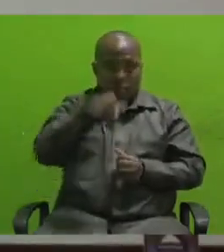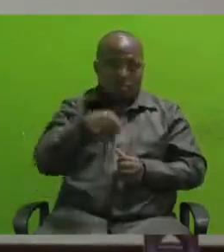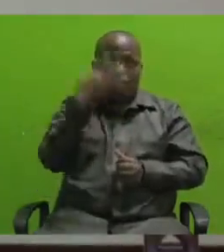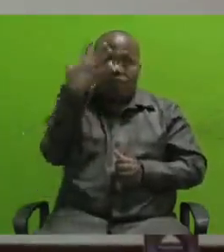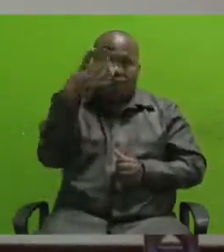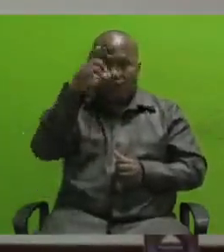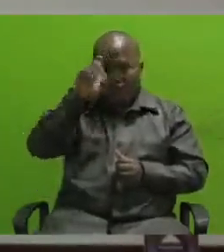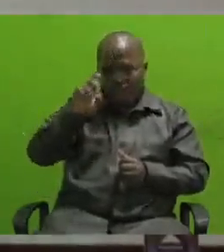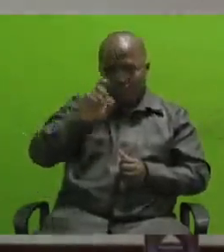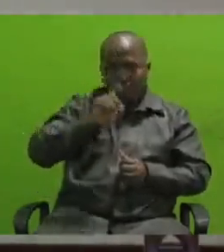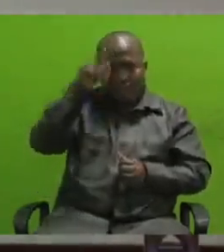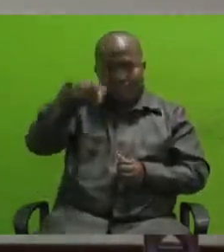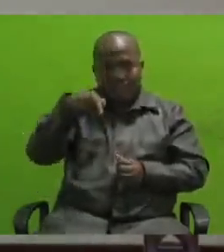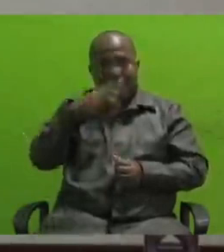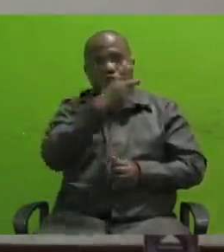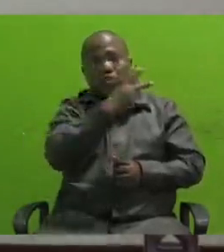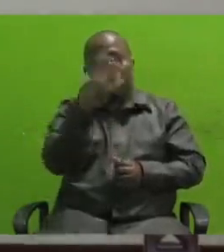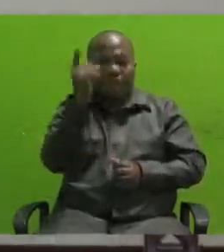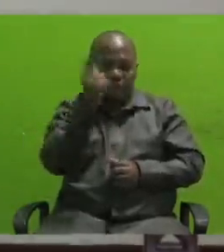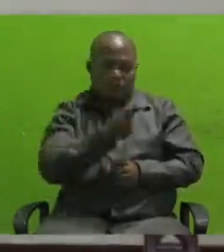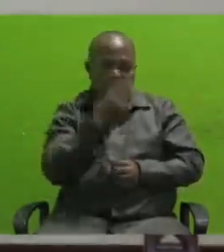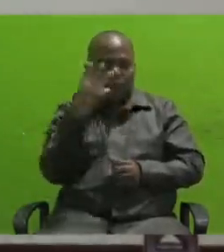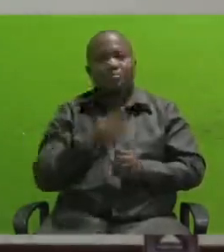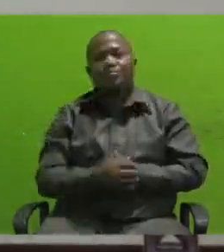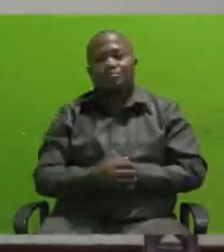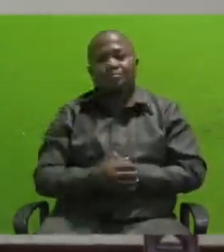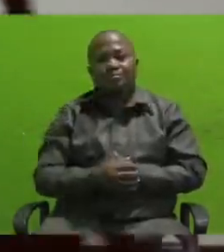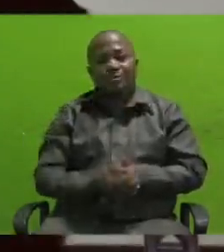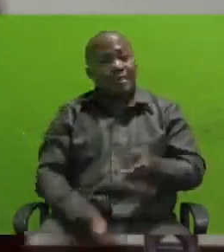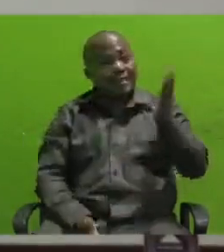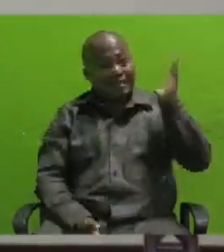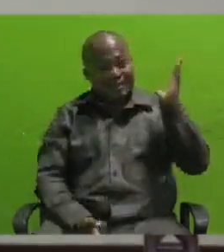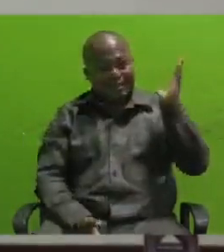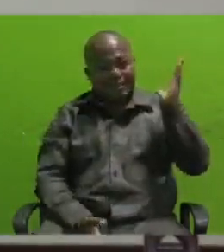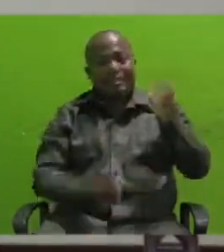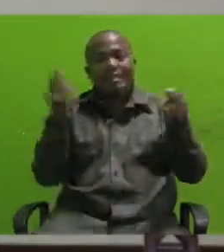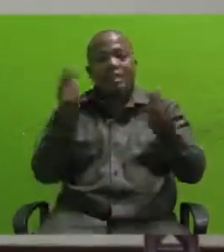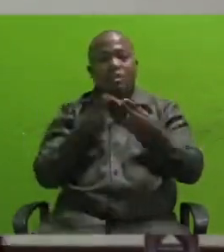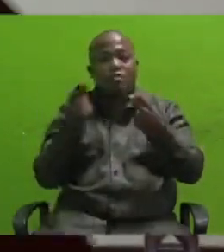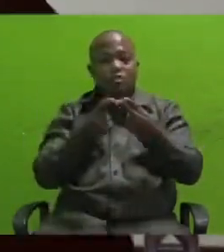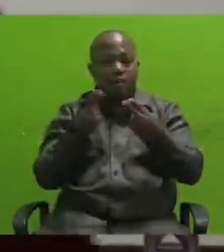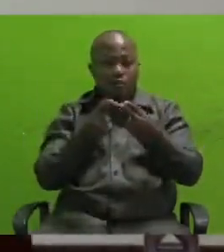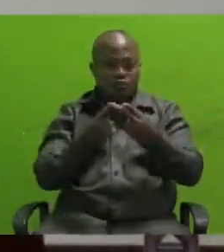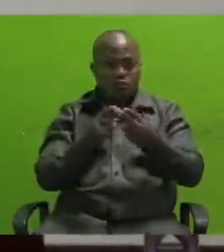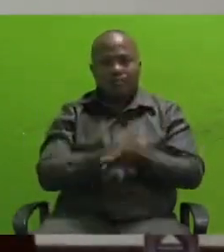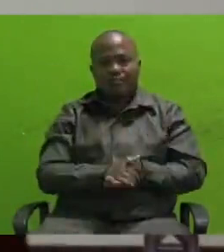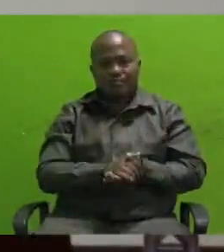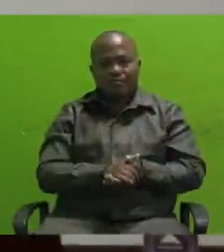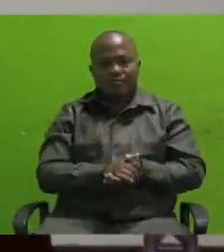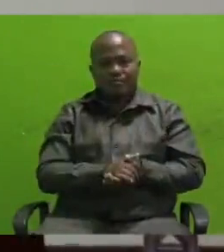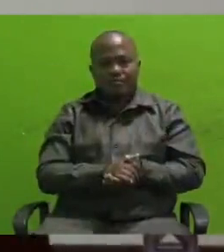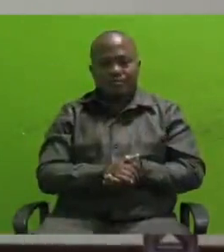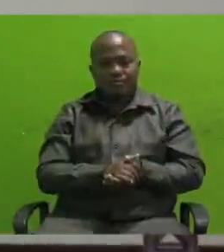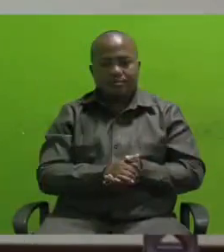25 over 4. So this is going to be equal to, then you have to find the LCM here, which is